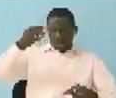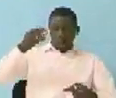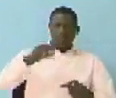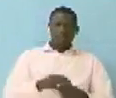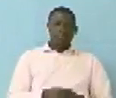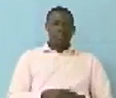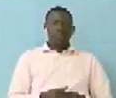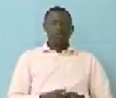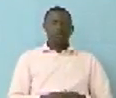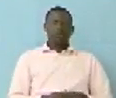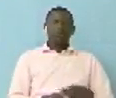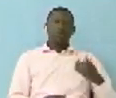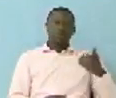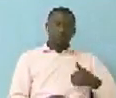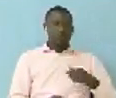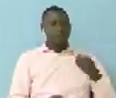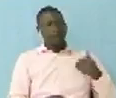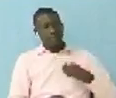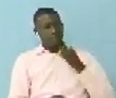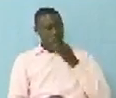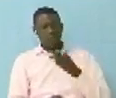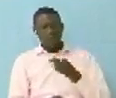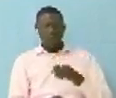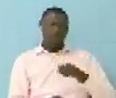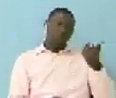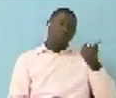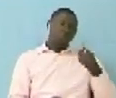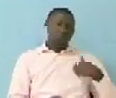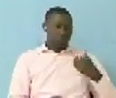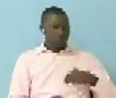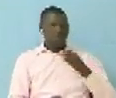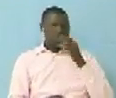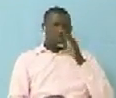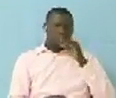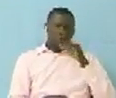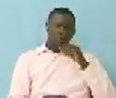some people mention some, others would mention others.